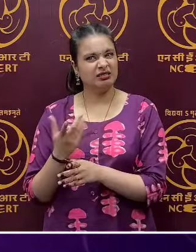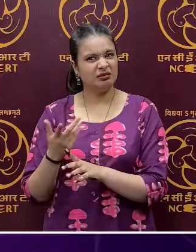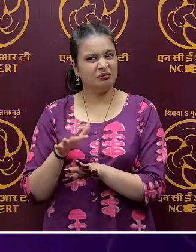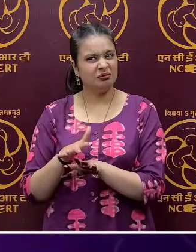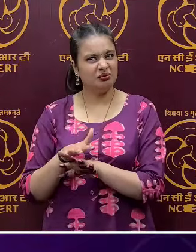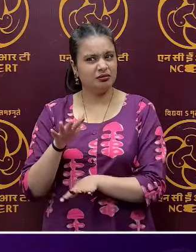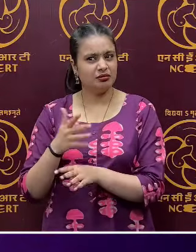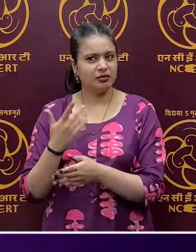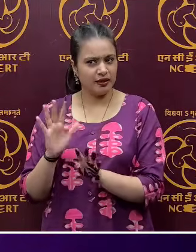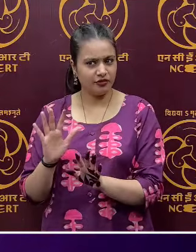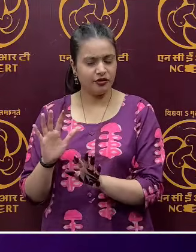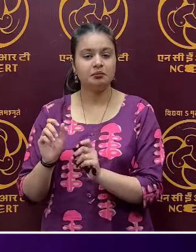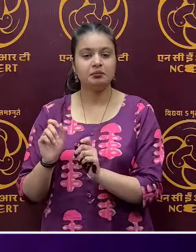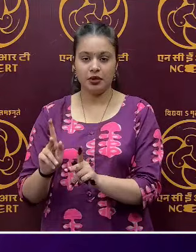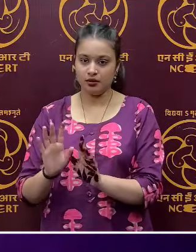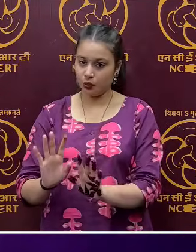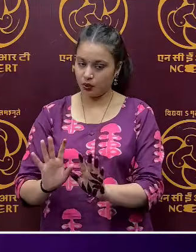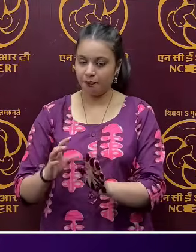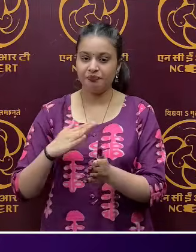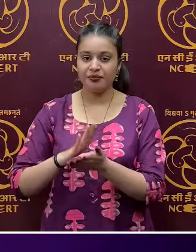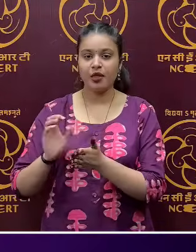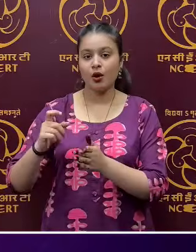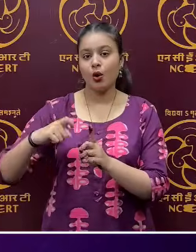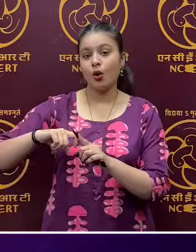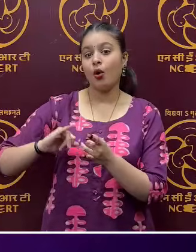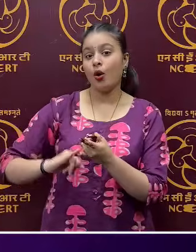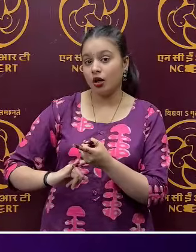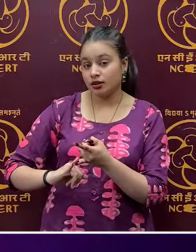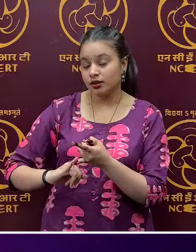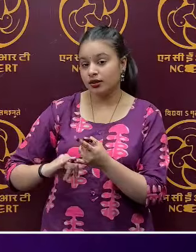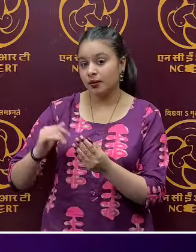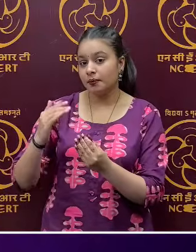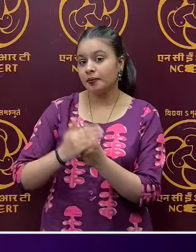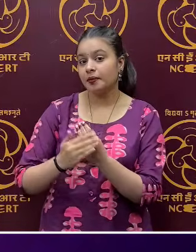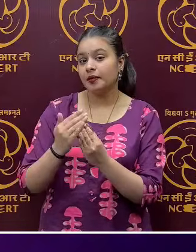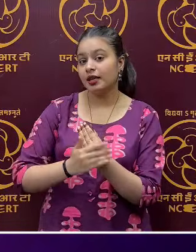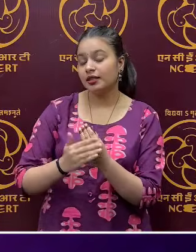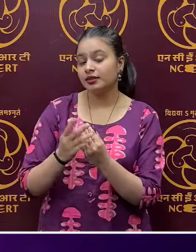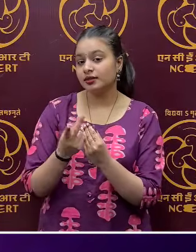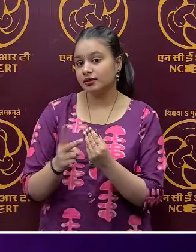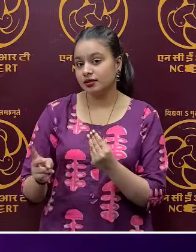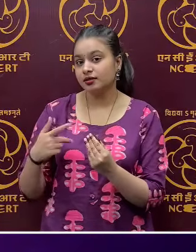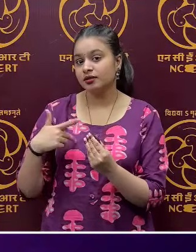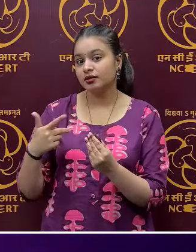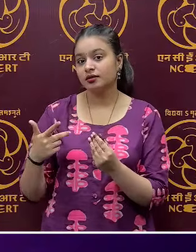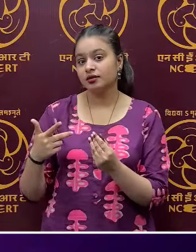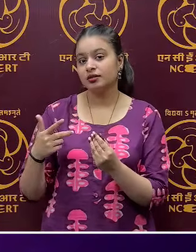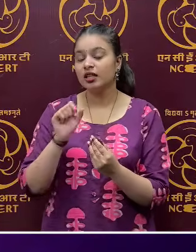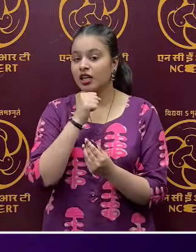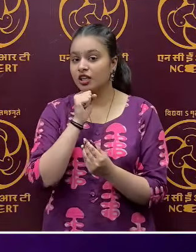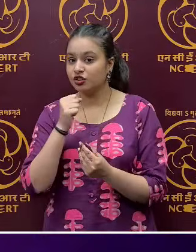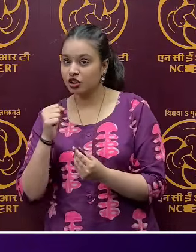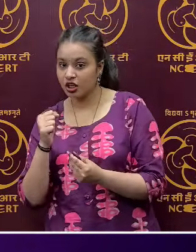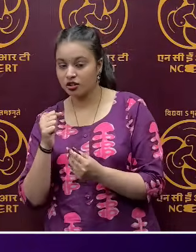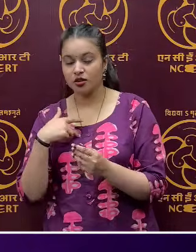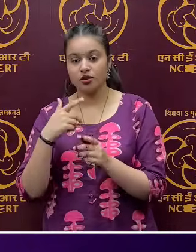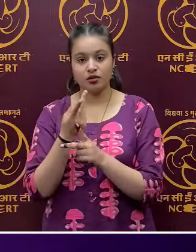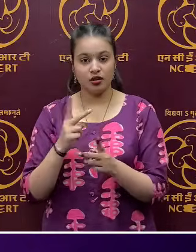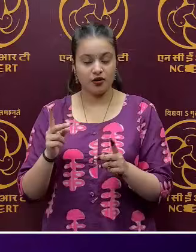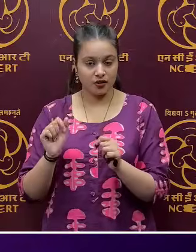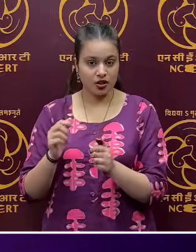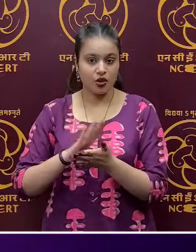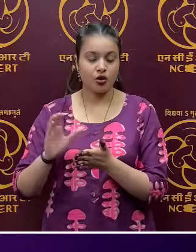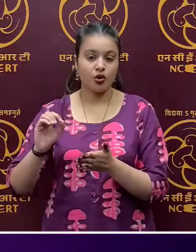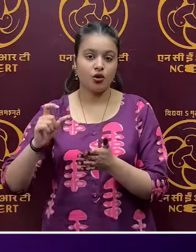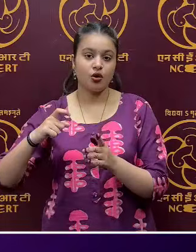but hawks were pets throughout the medieval ages, where hawks were